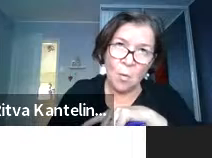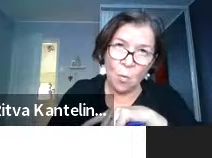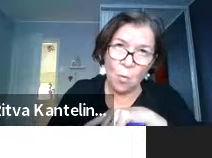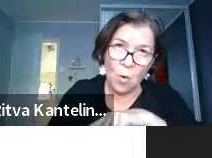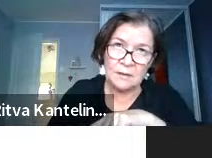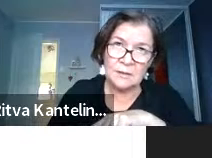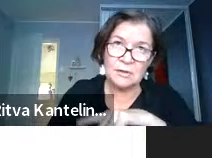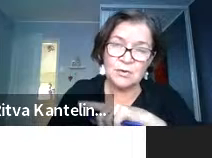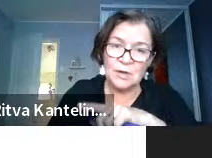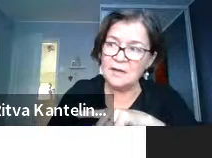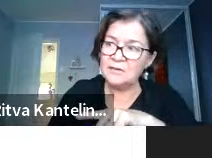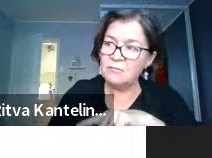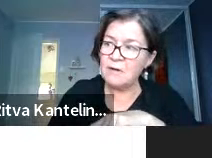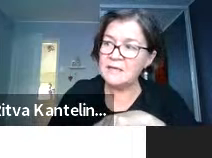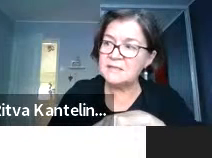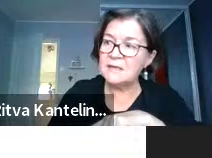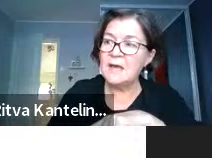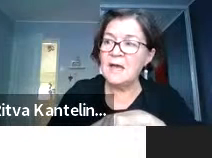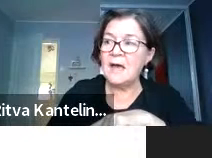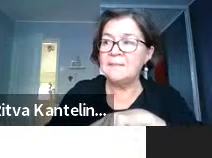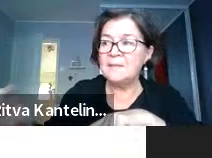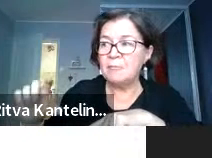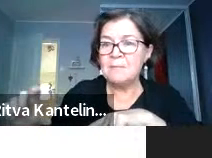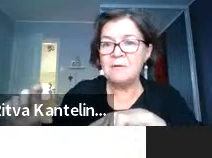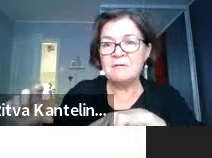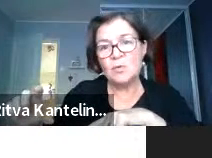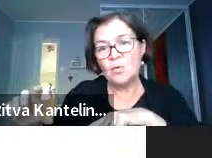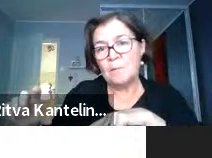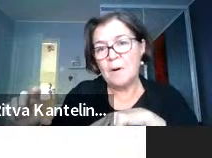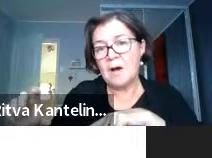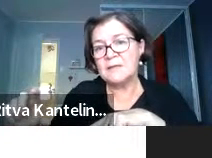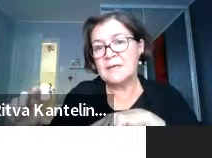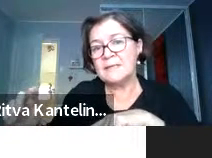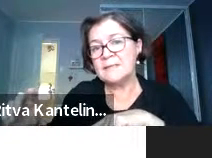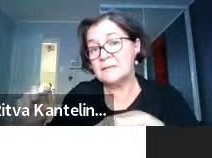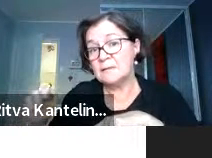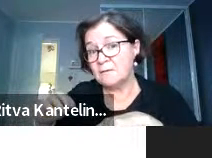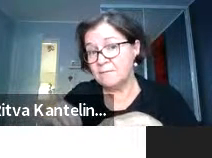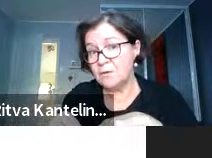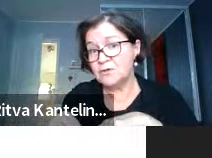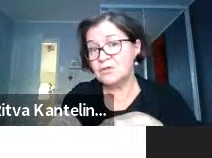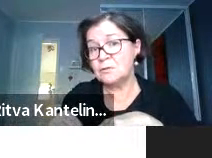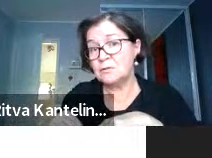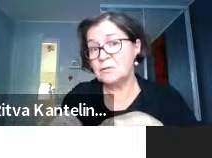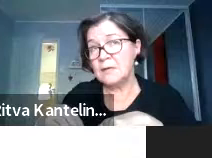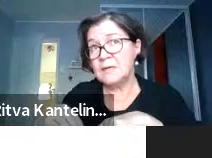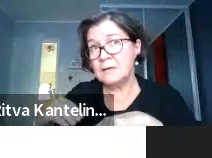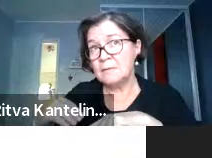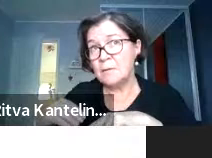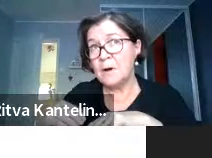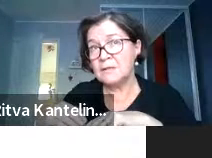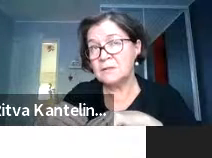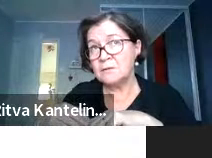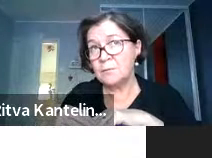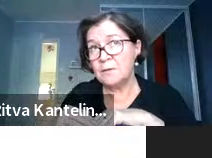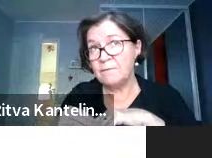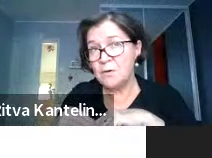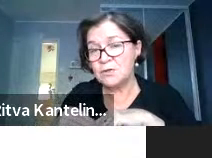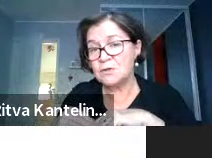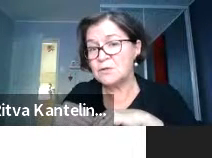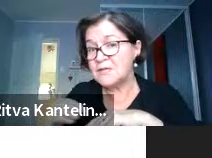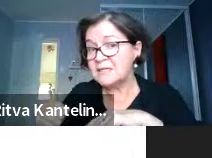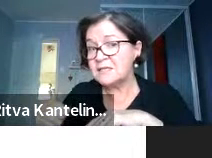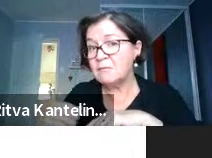from 1 to 9th grade. And the primary school part is the part from